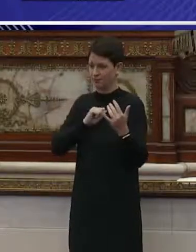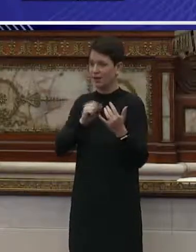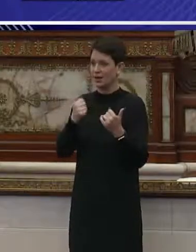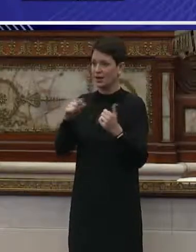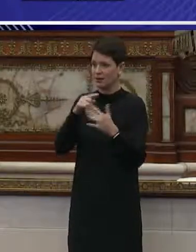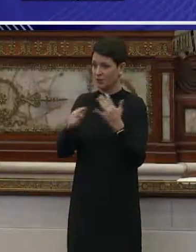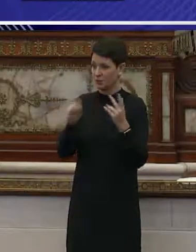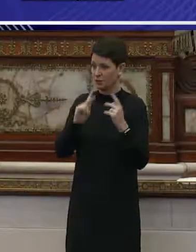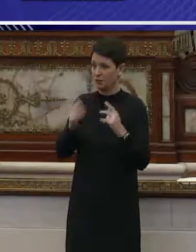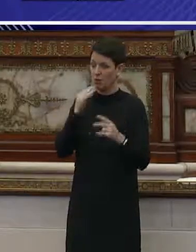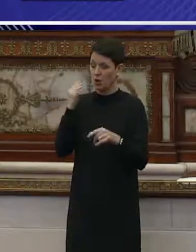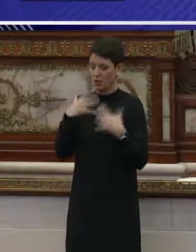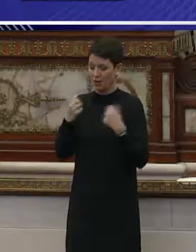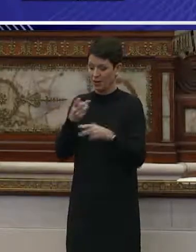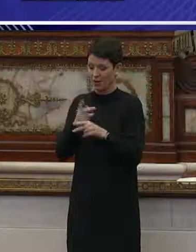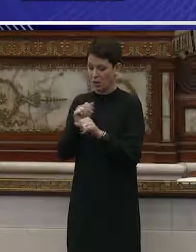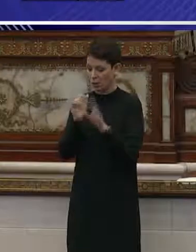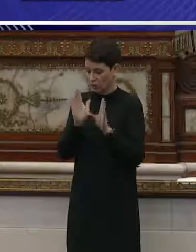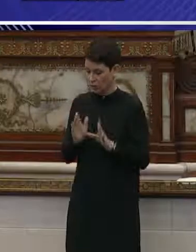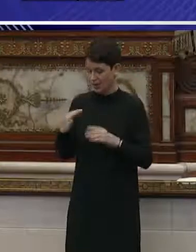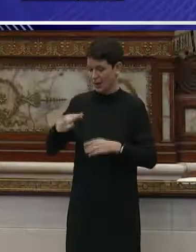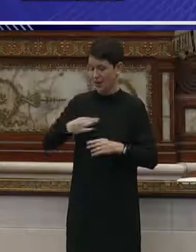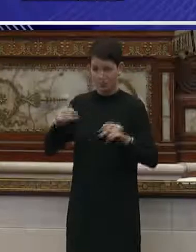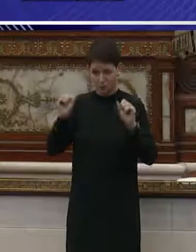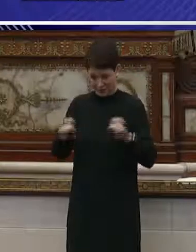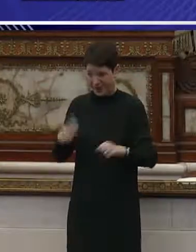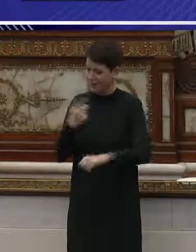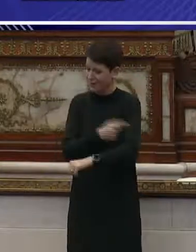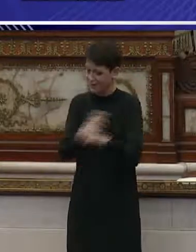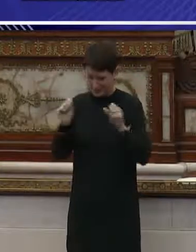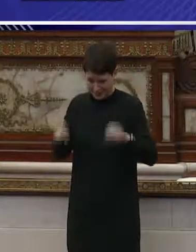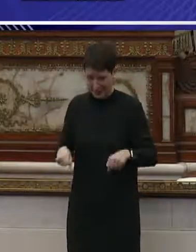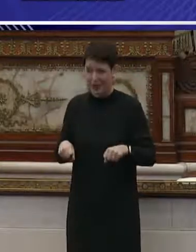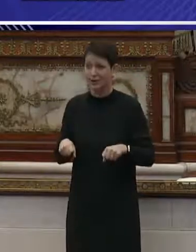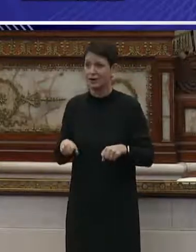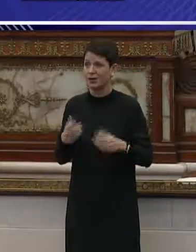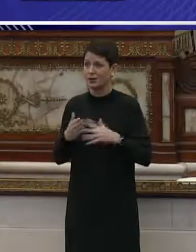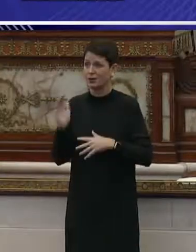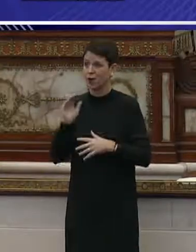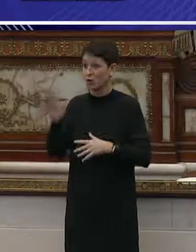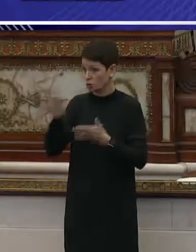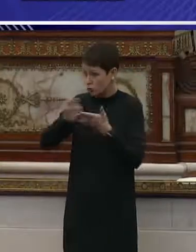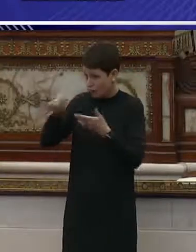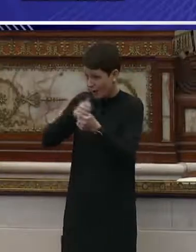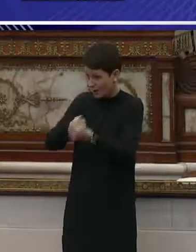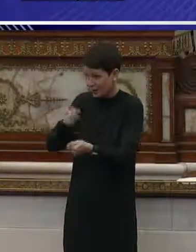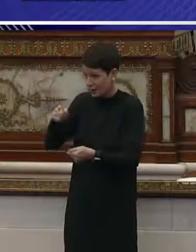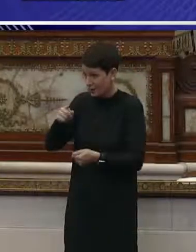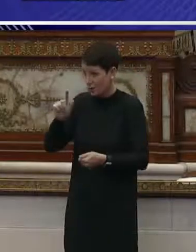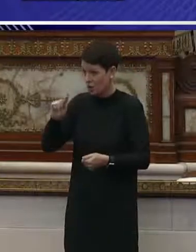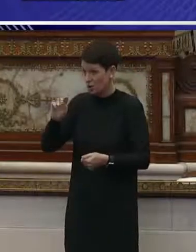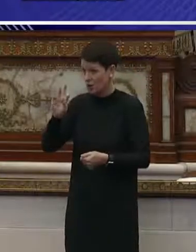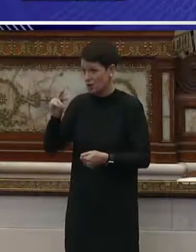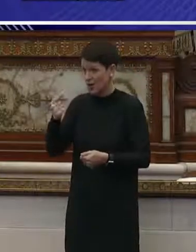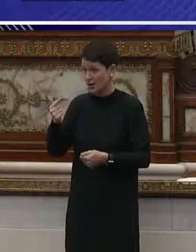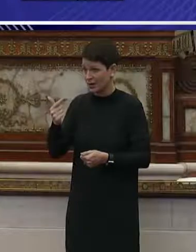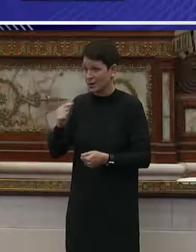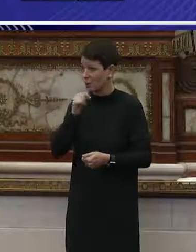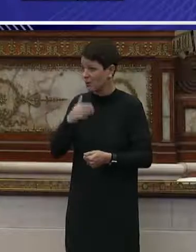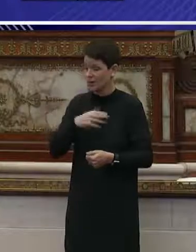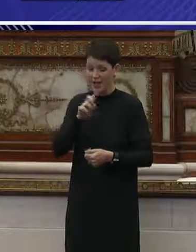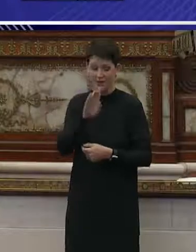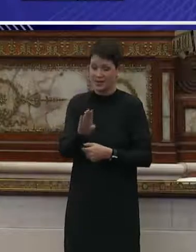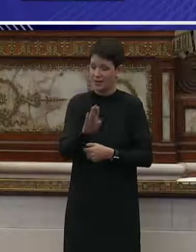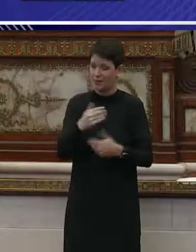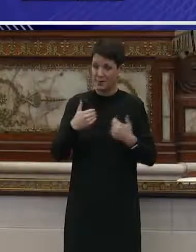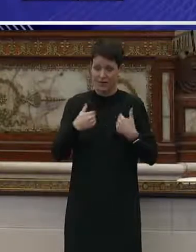people, home health workers, are eligible now to get vaccine through our sites. Are you tracking them at all? We don't have a